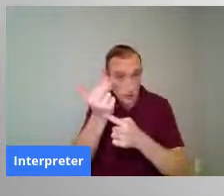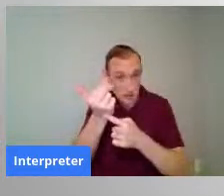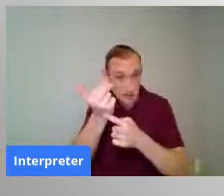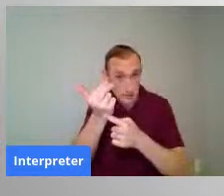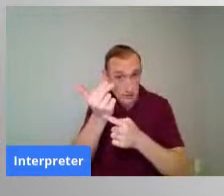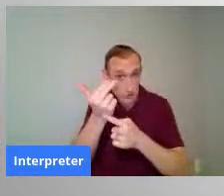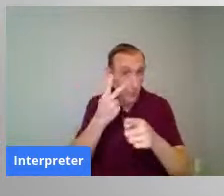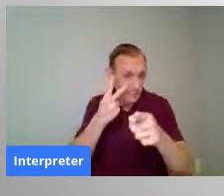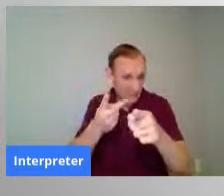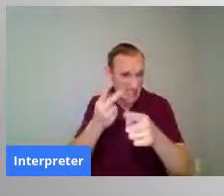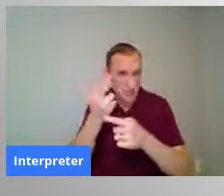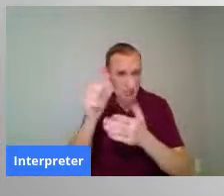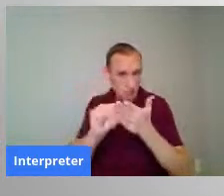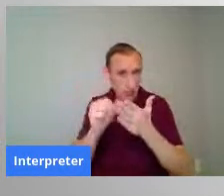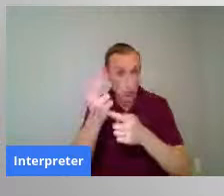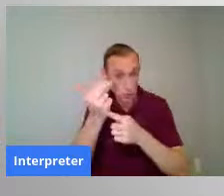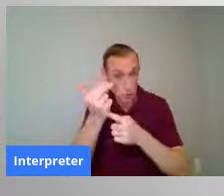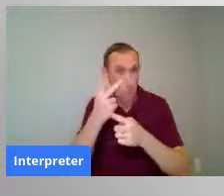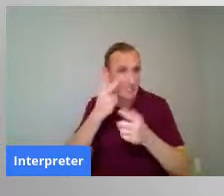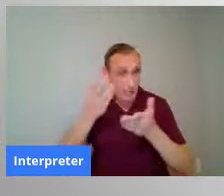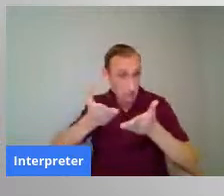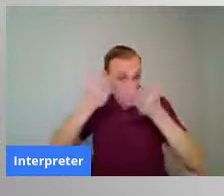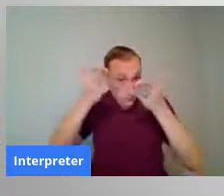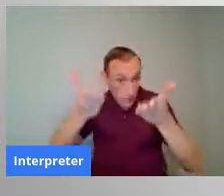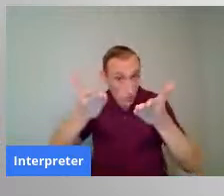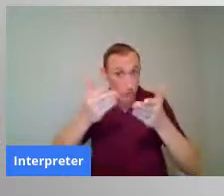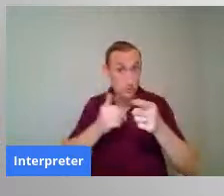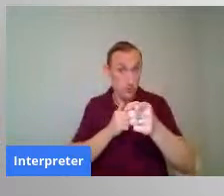you can go in and see the proposal.